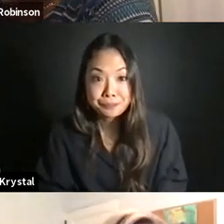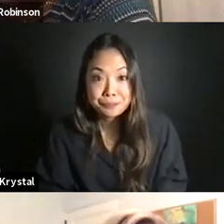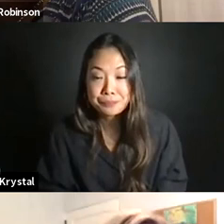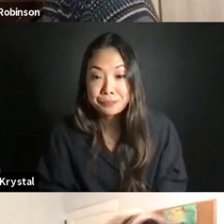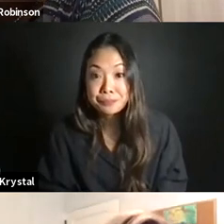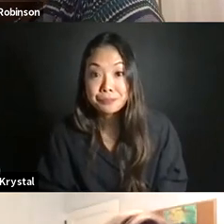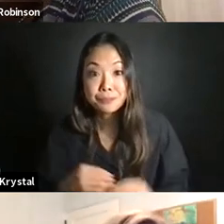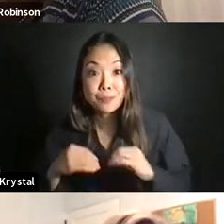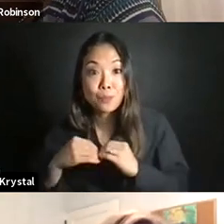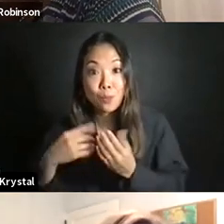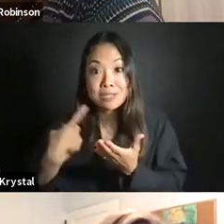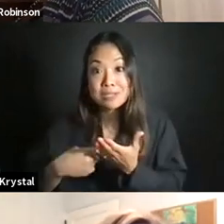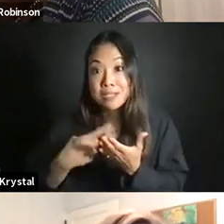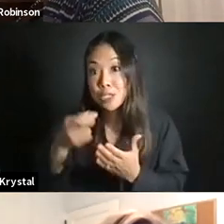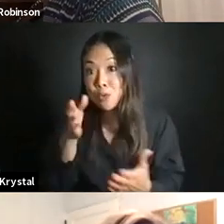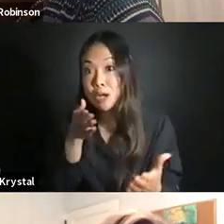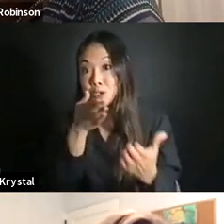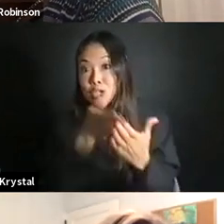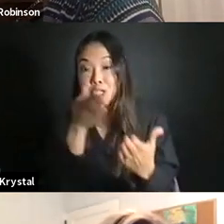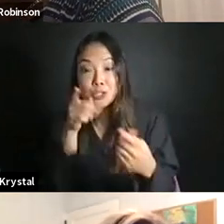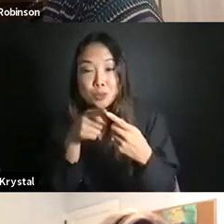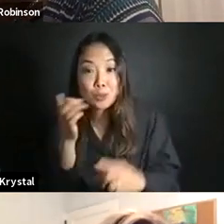discussion or objection to the motion